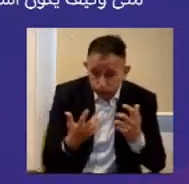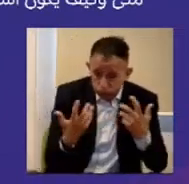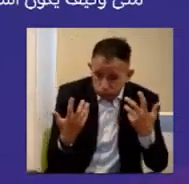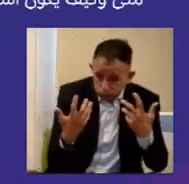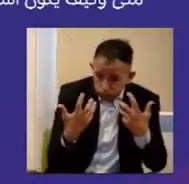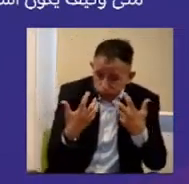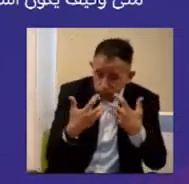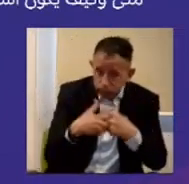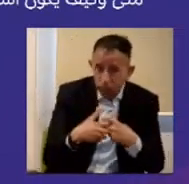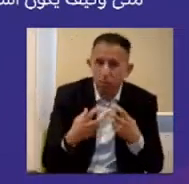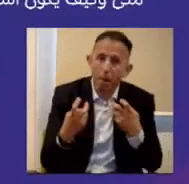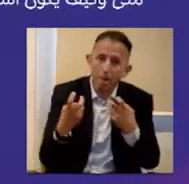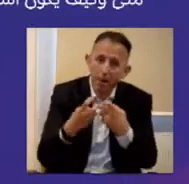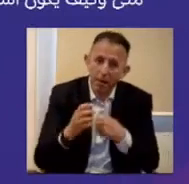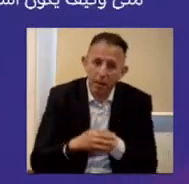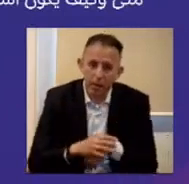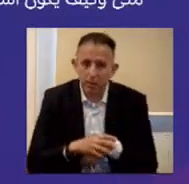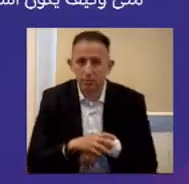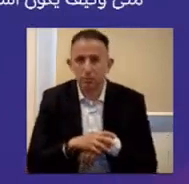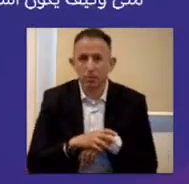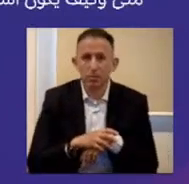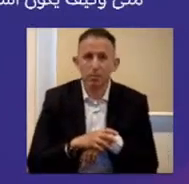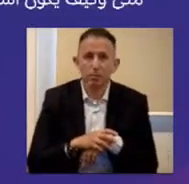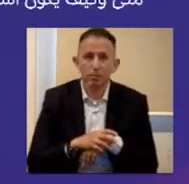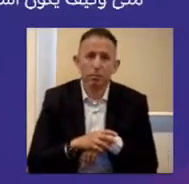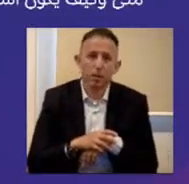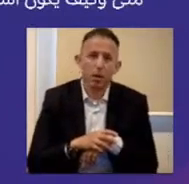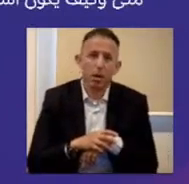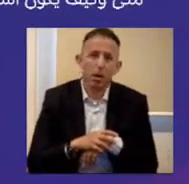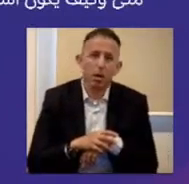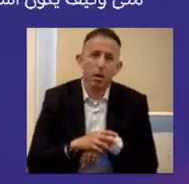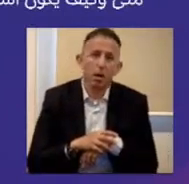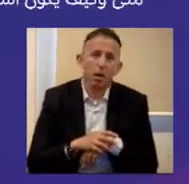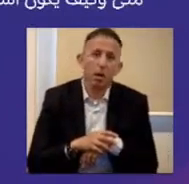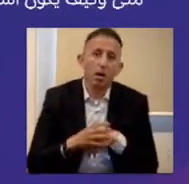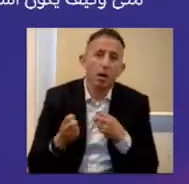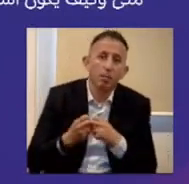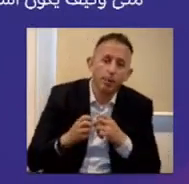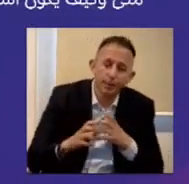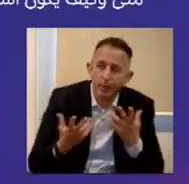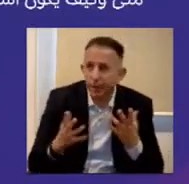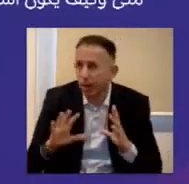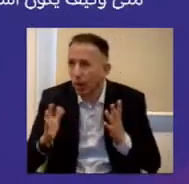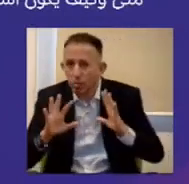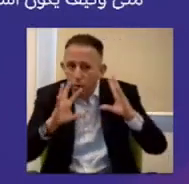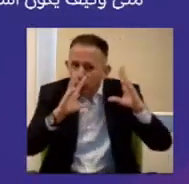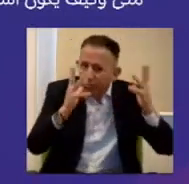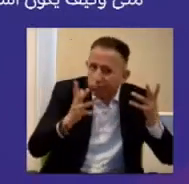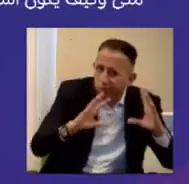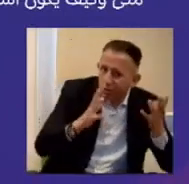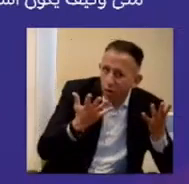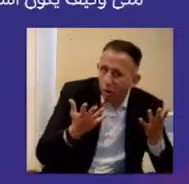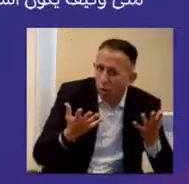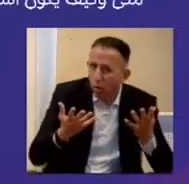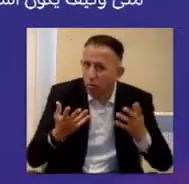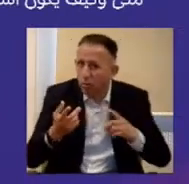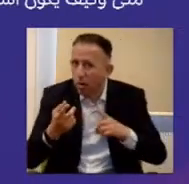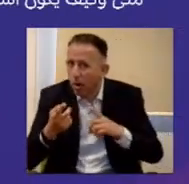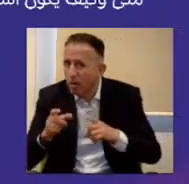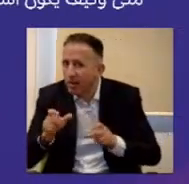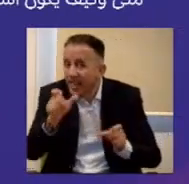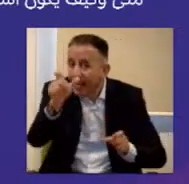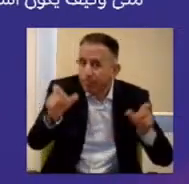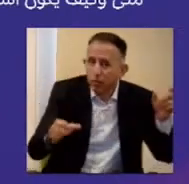individual profiling. We know how to do that very quickly. Very quickly meaning 100 clicks.